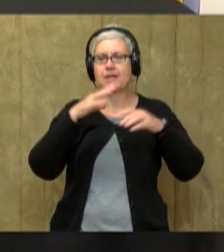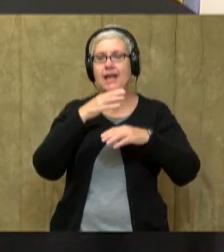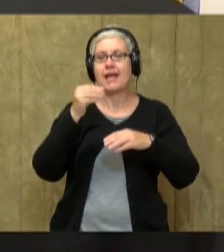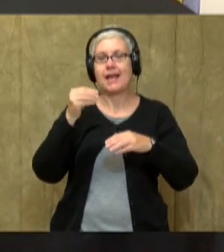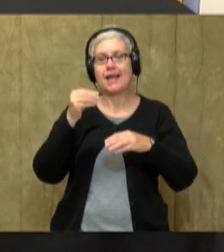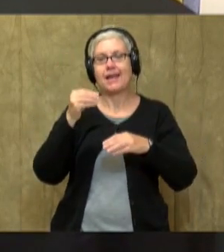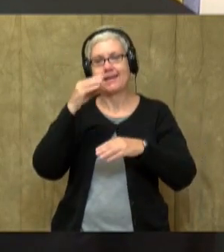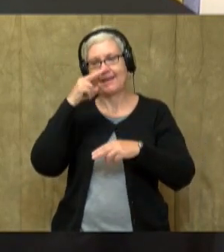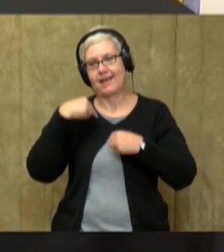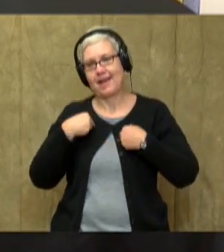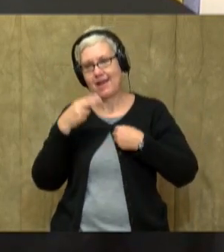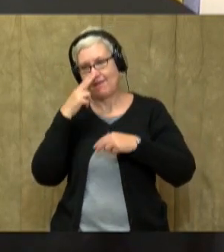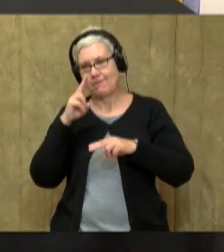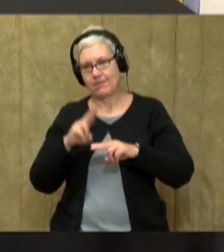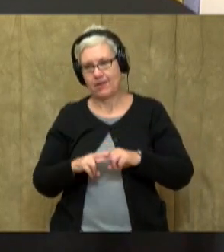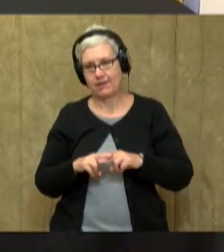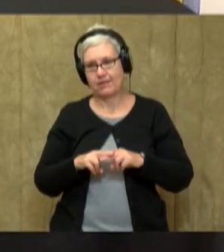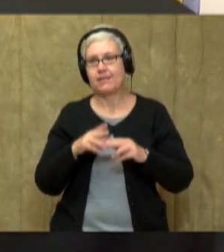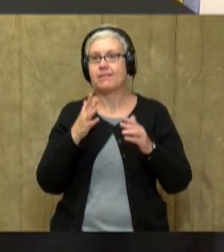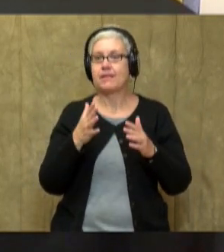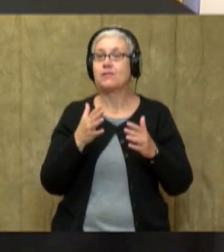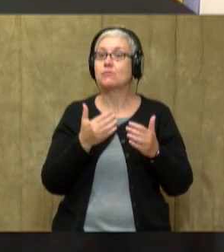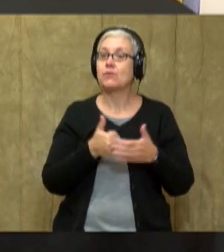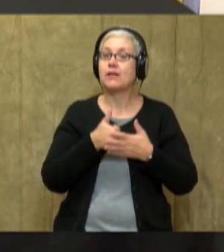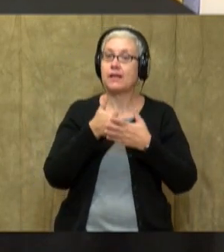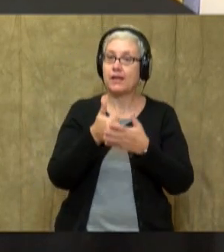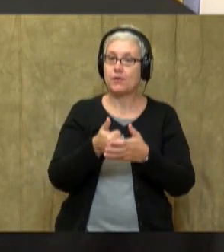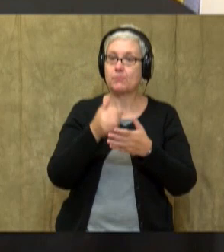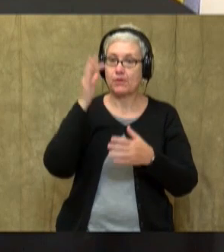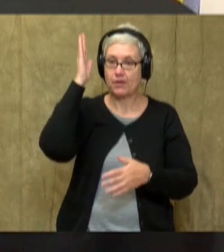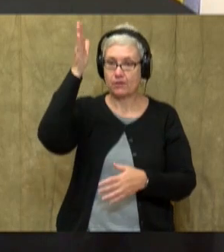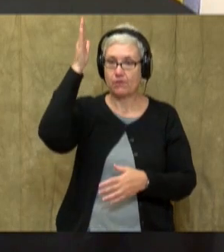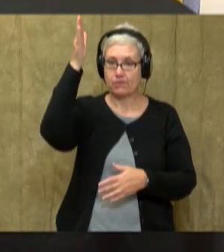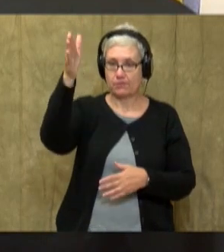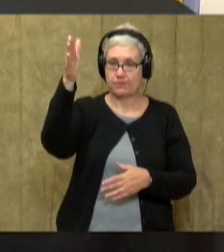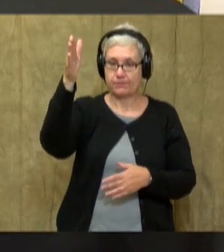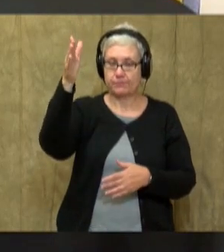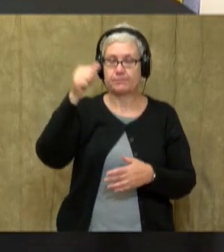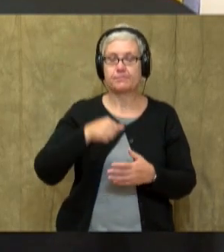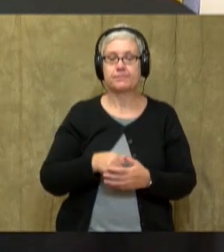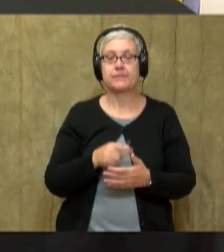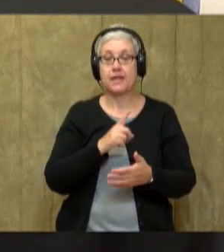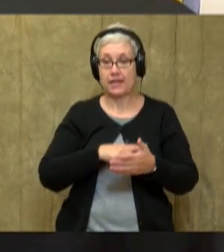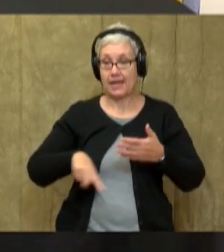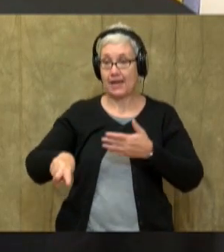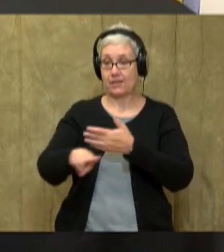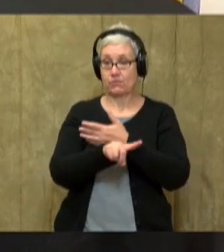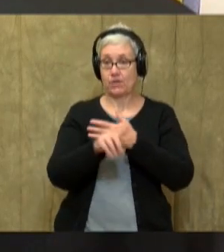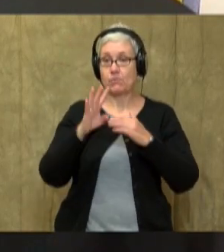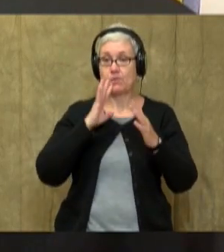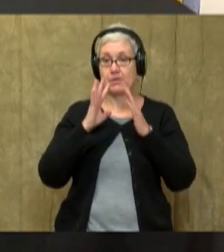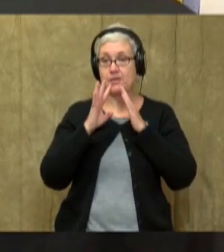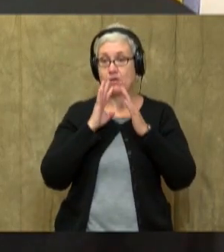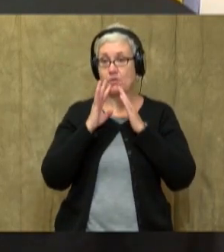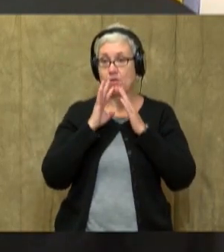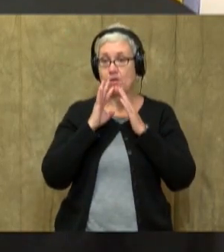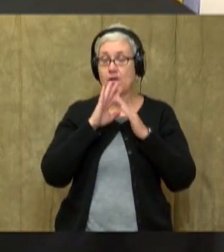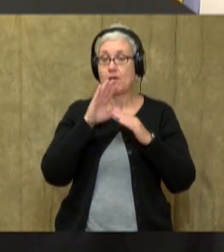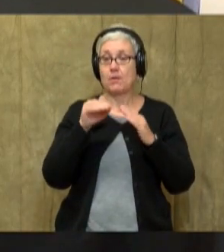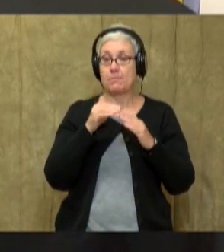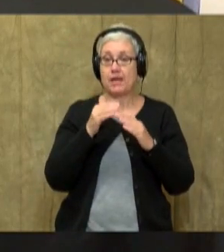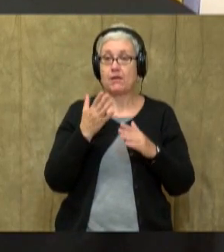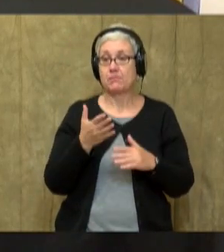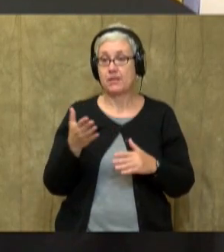help prepare you for your future. On next week, we'll be talking about some additional things that can help prepare you for